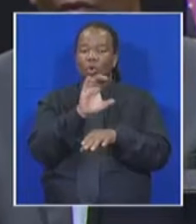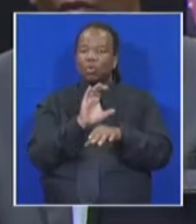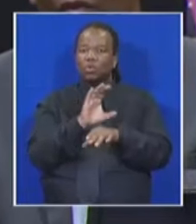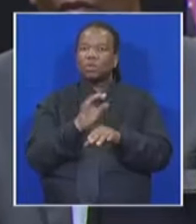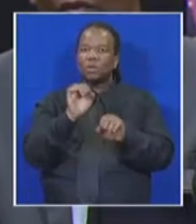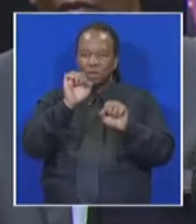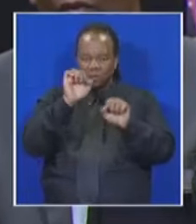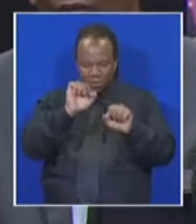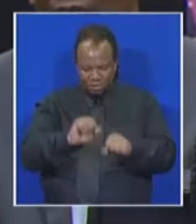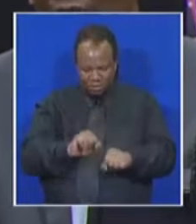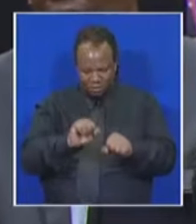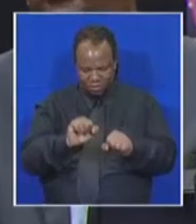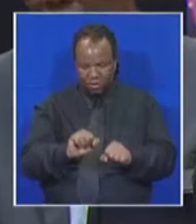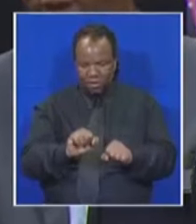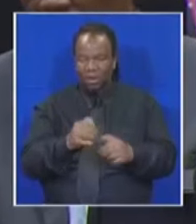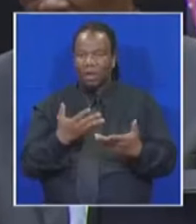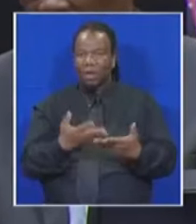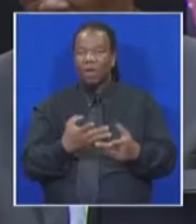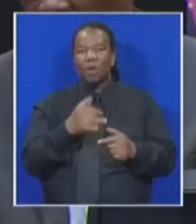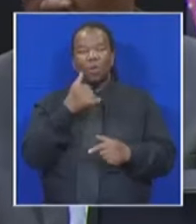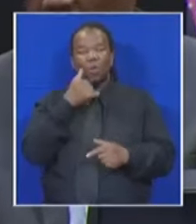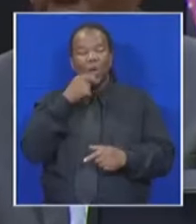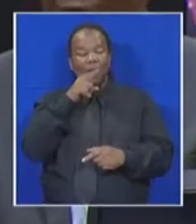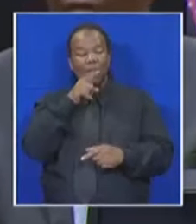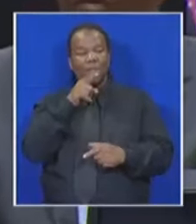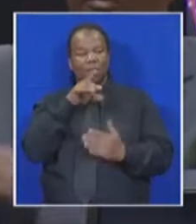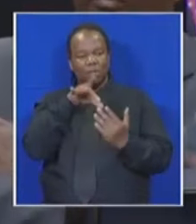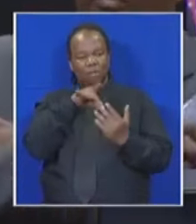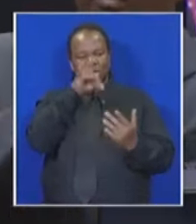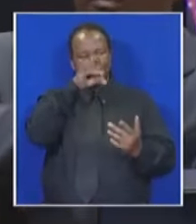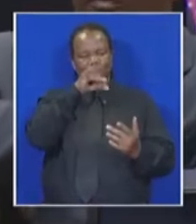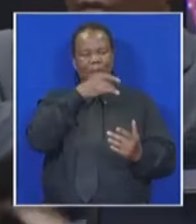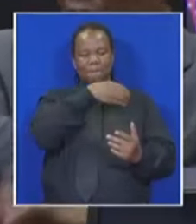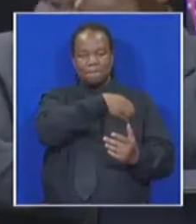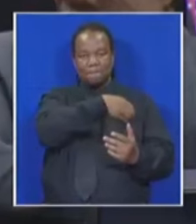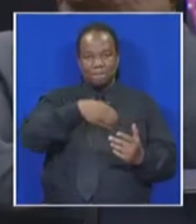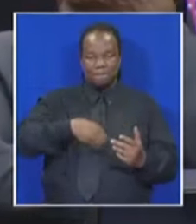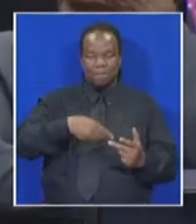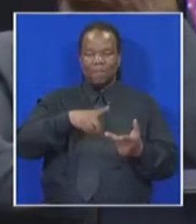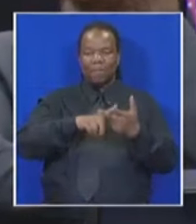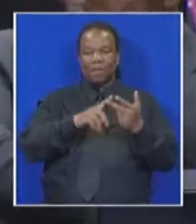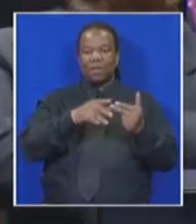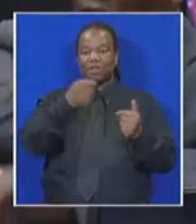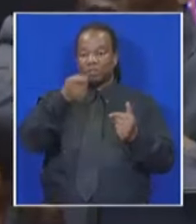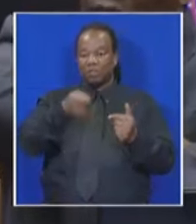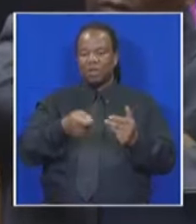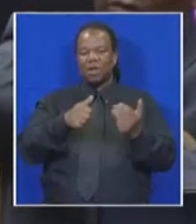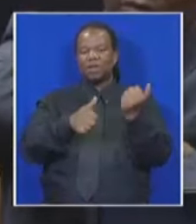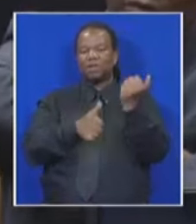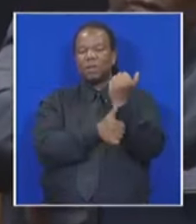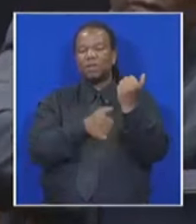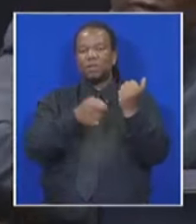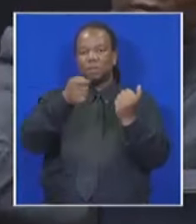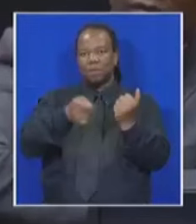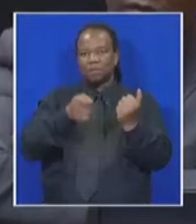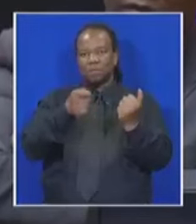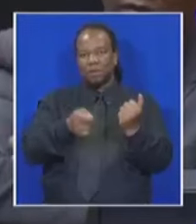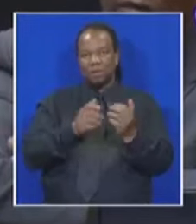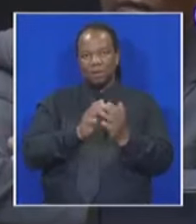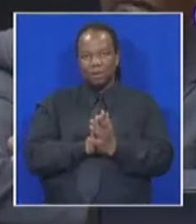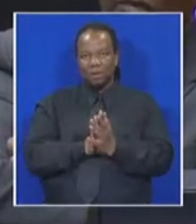in electing the President, the Speaker, and the Deputy Speaker. There is no implied